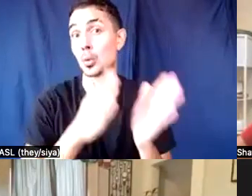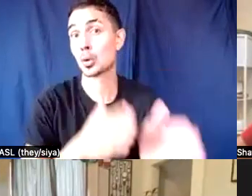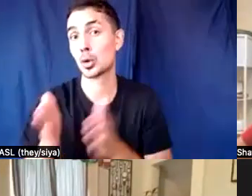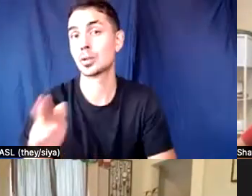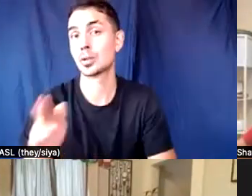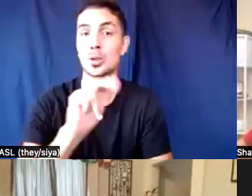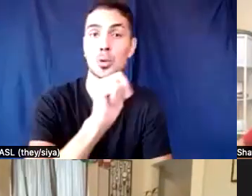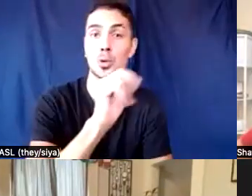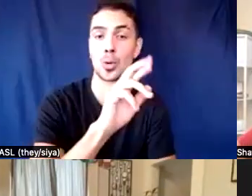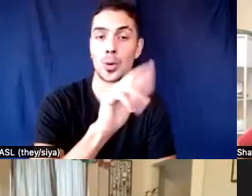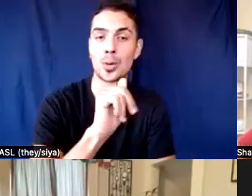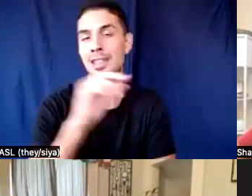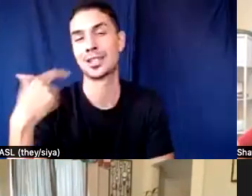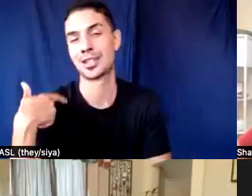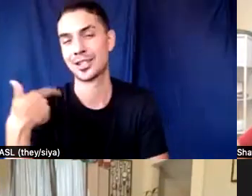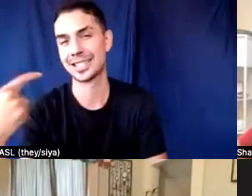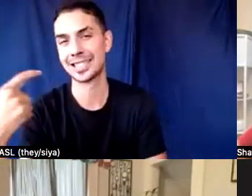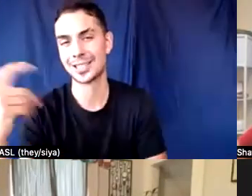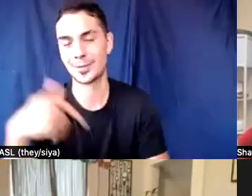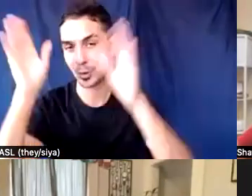with his short hair,